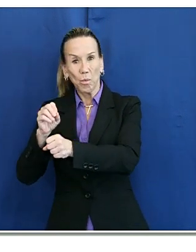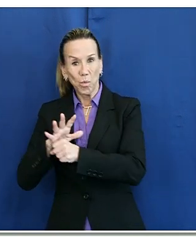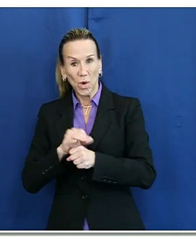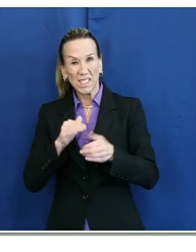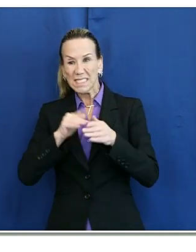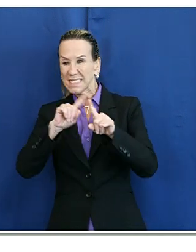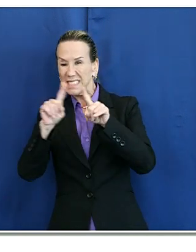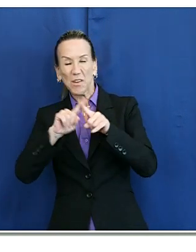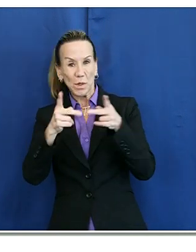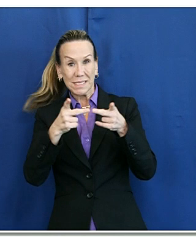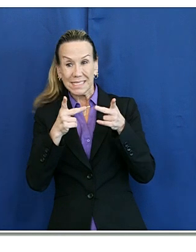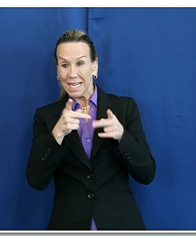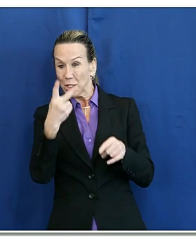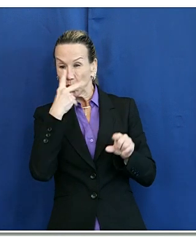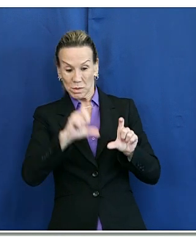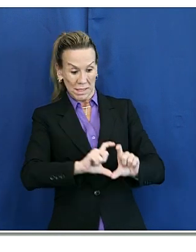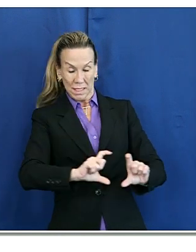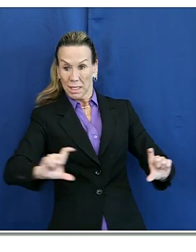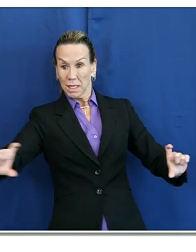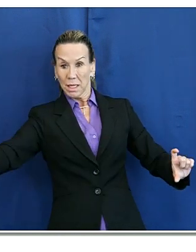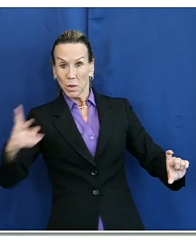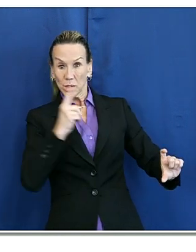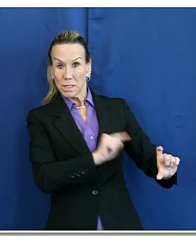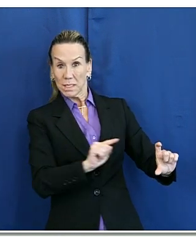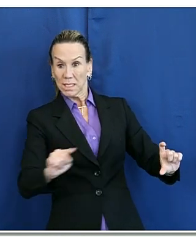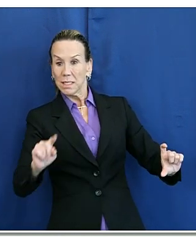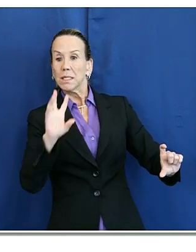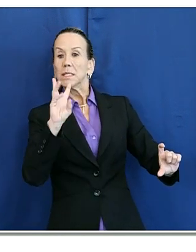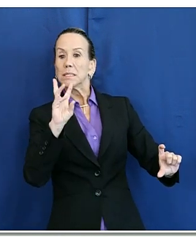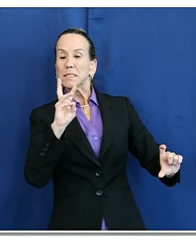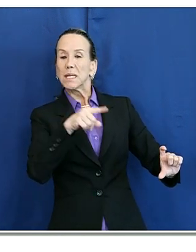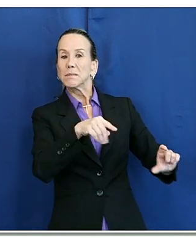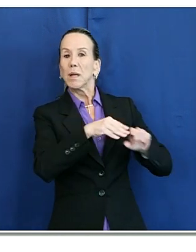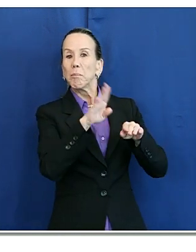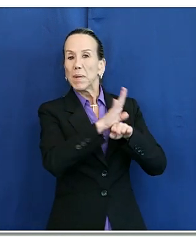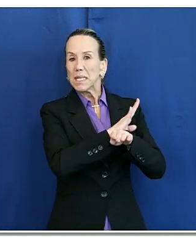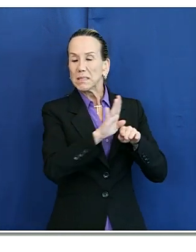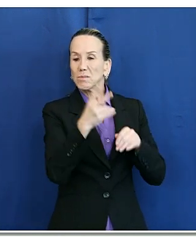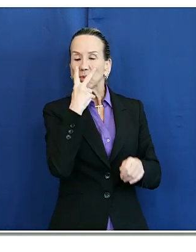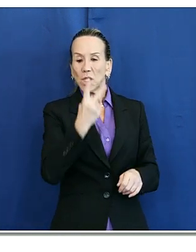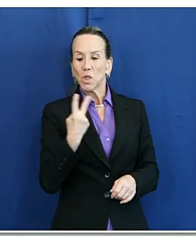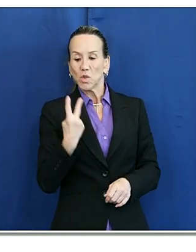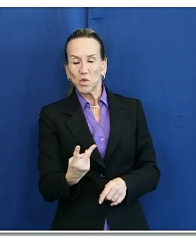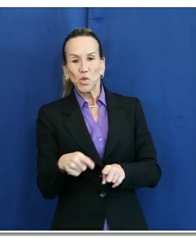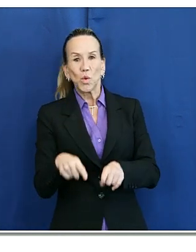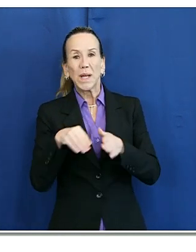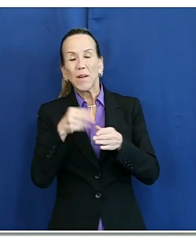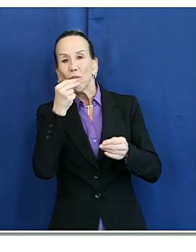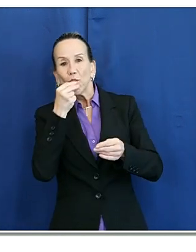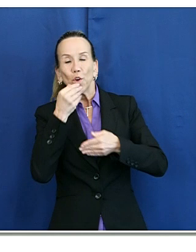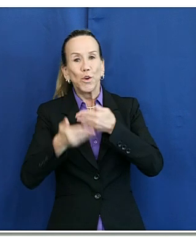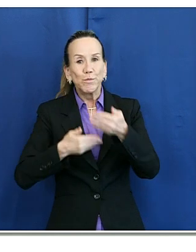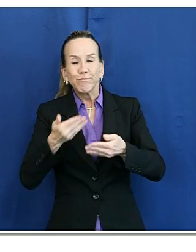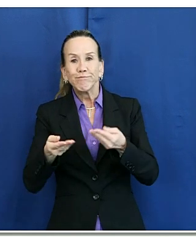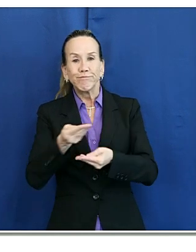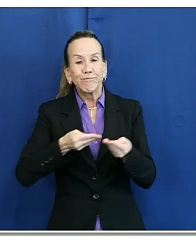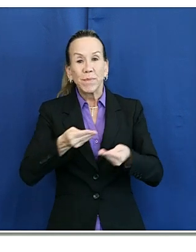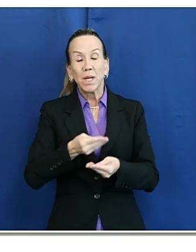the various settings, and you can see here that we have 6 in businesses, 2 in food processing facilities, 2